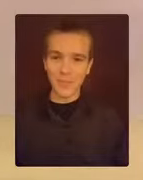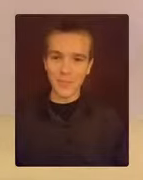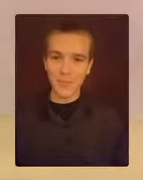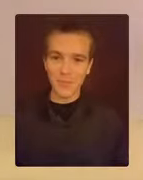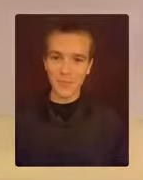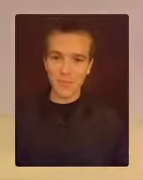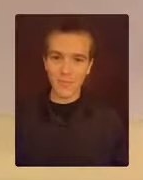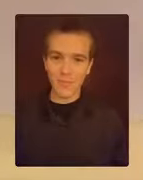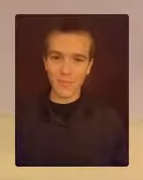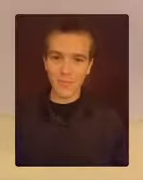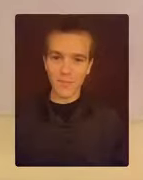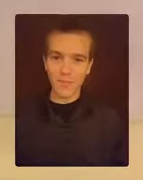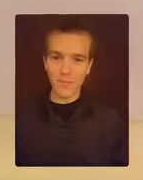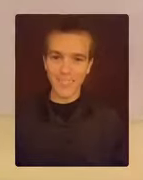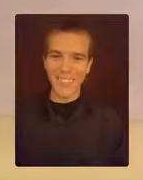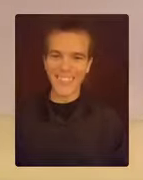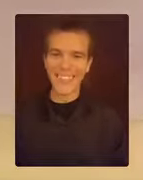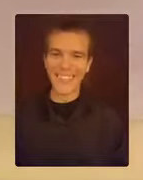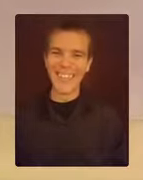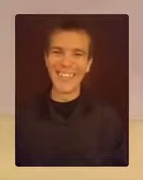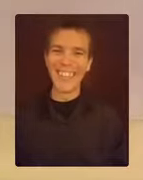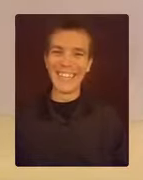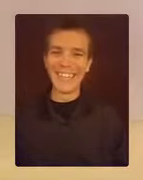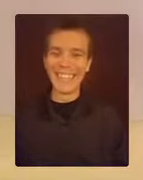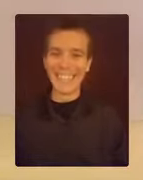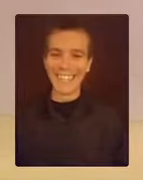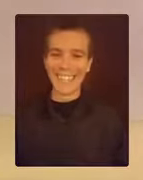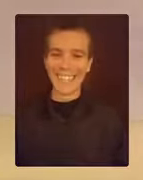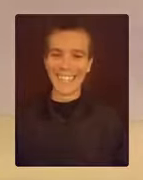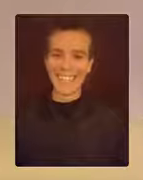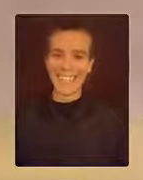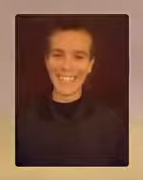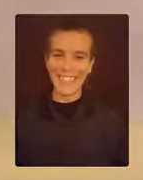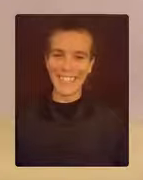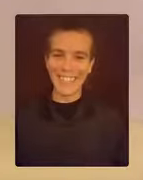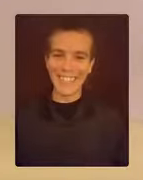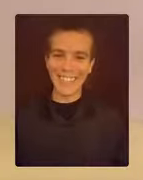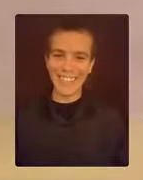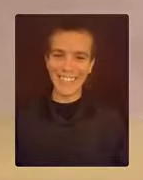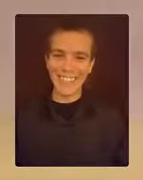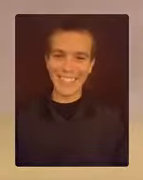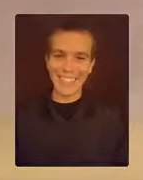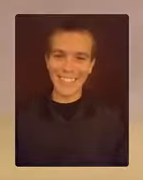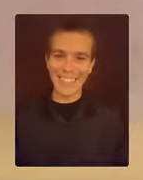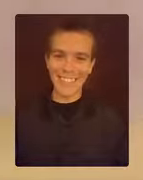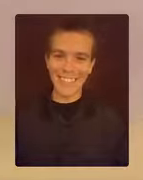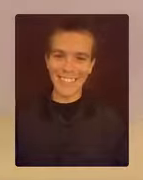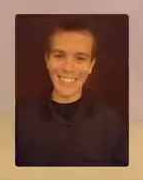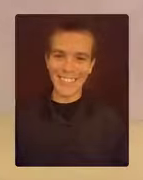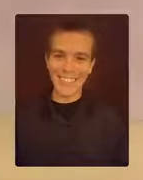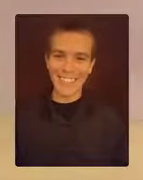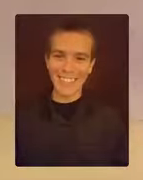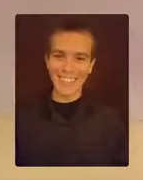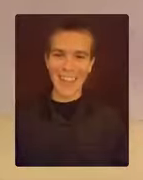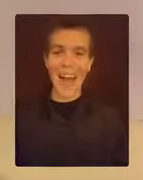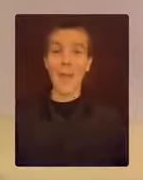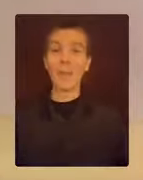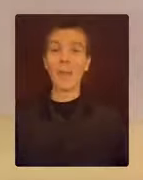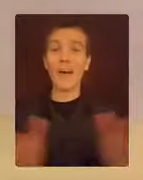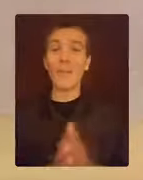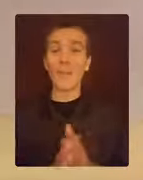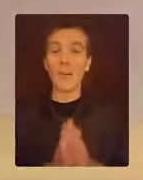your friend. And then Veronica says she's fascinated by you and she wants to set up an interview. She